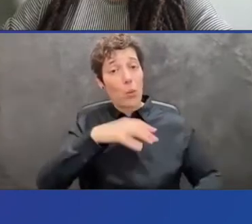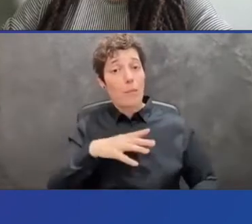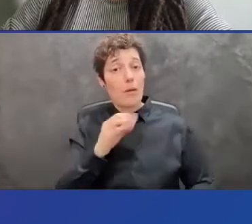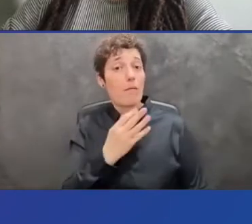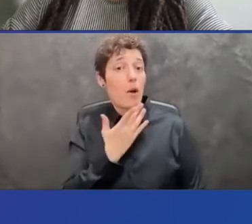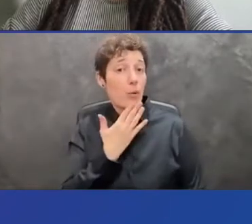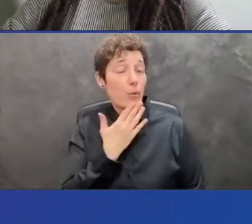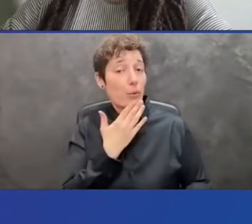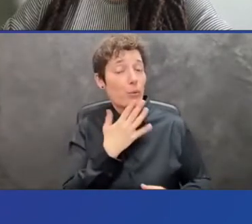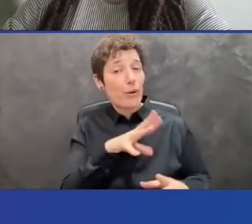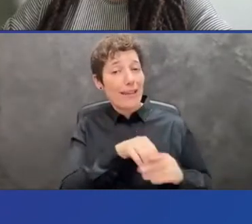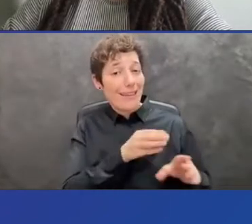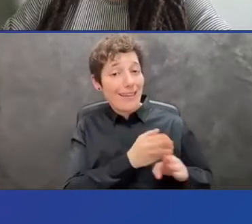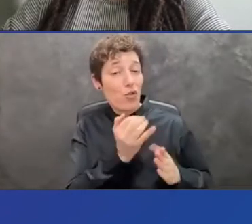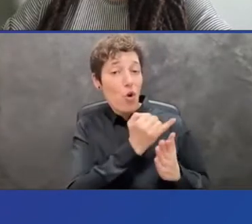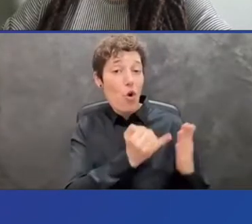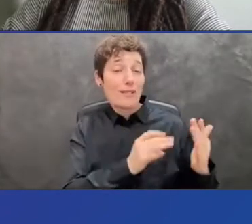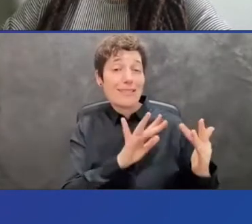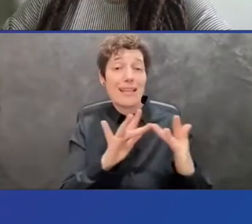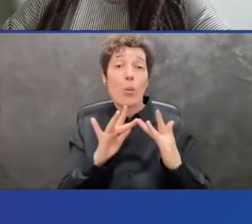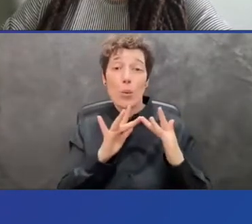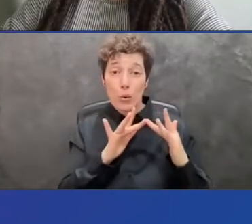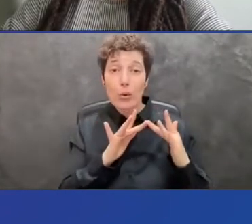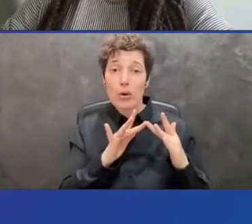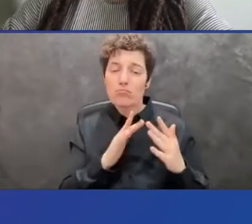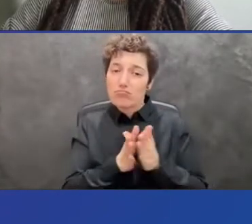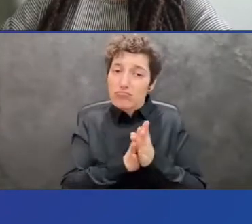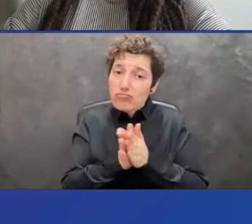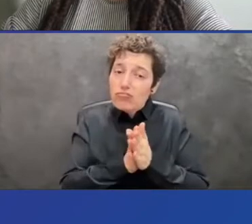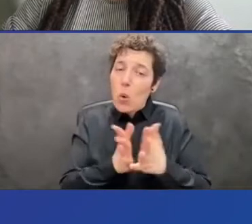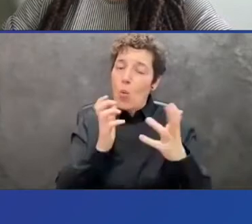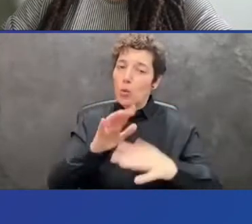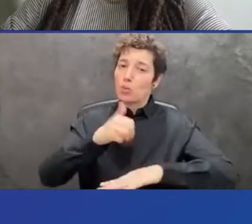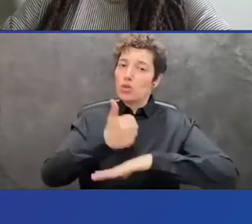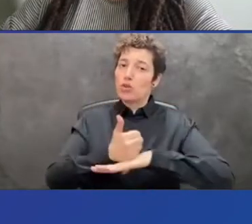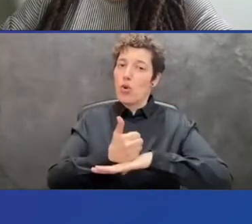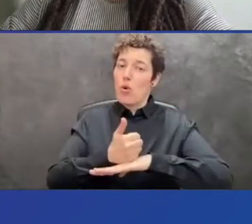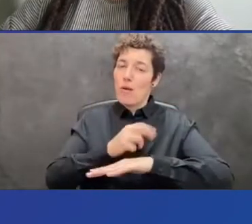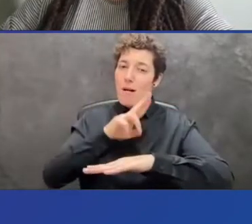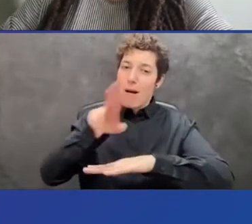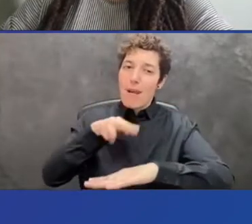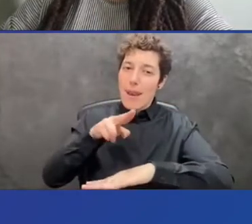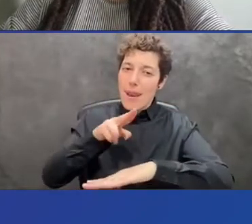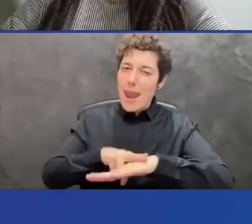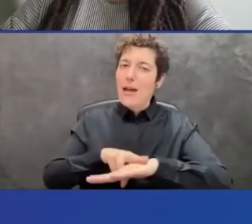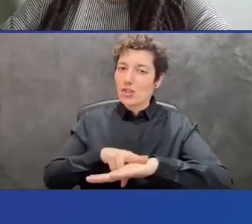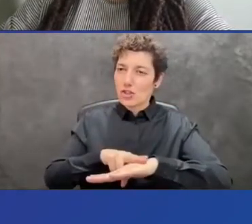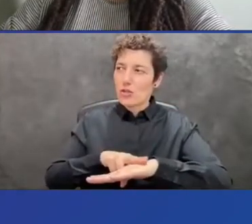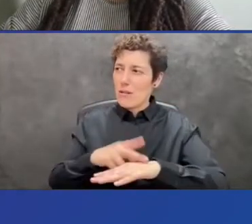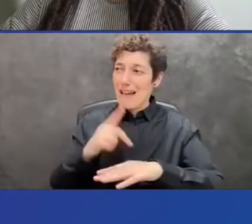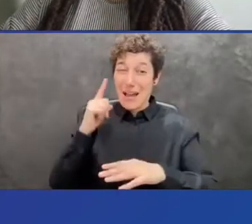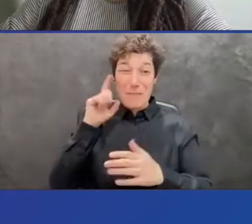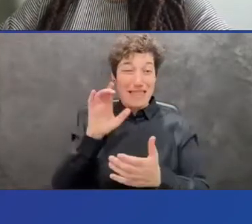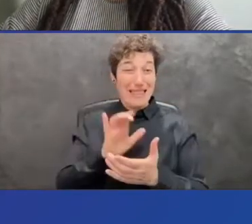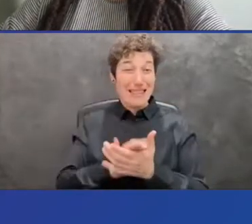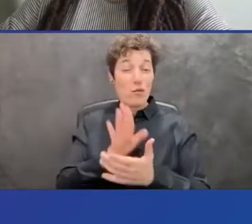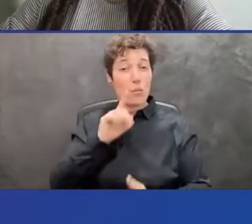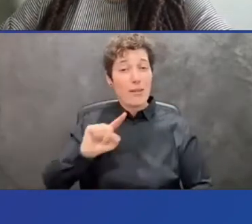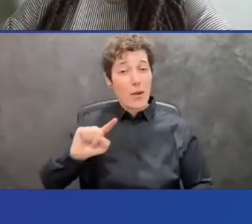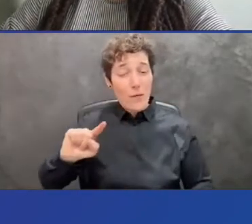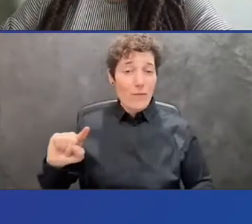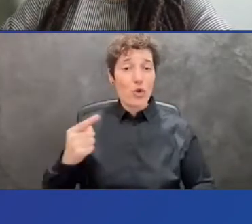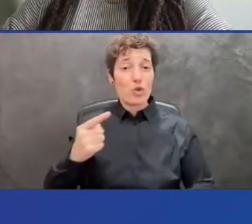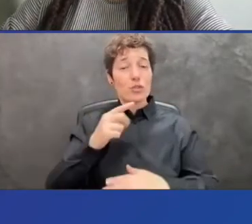in the arts network in starting a national, I believe it will be their first national affinity group